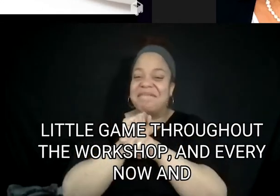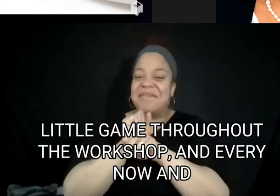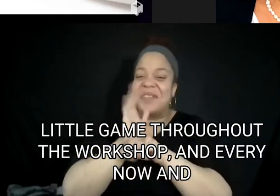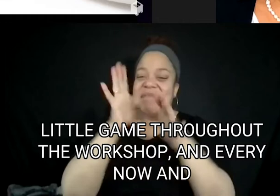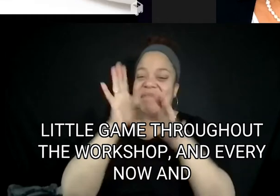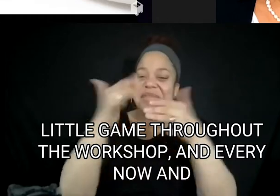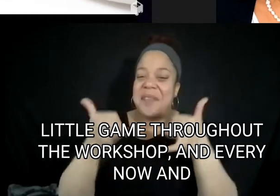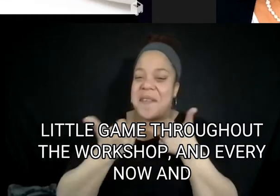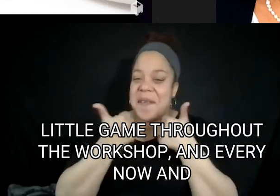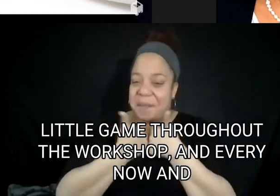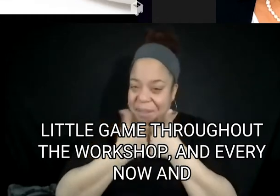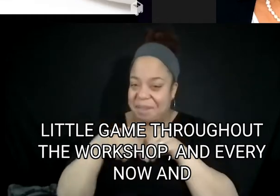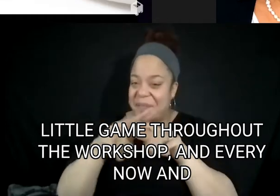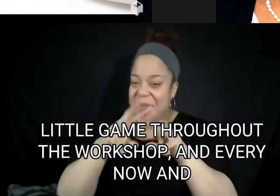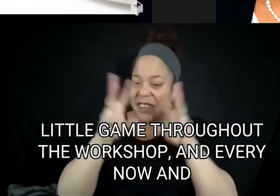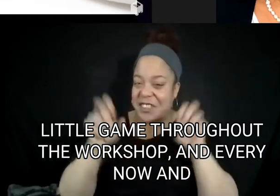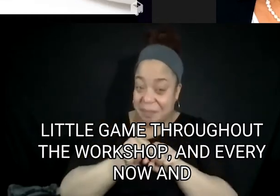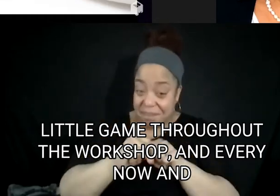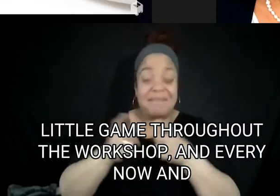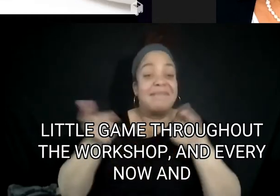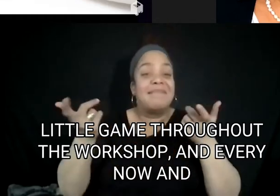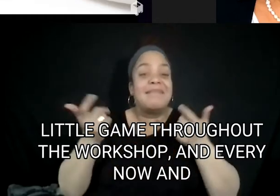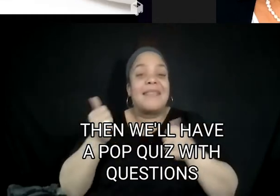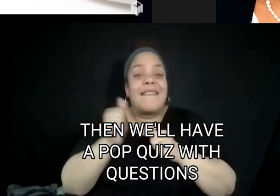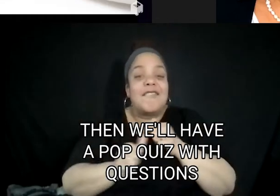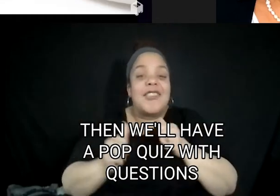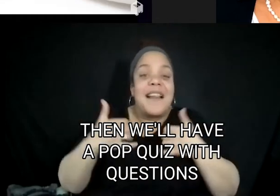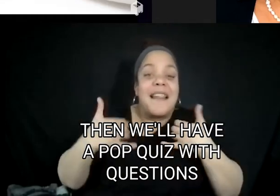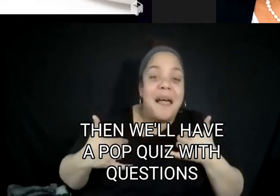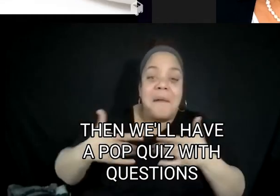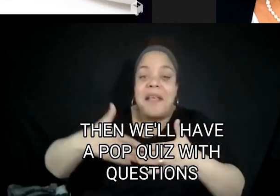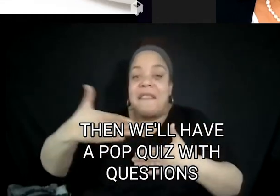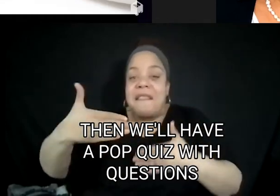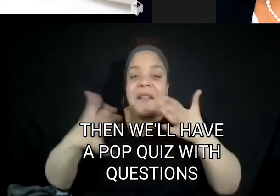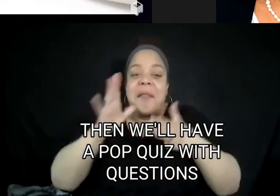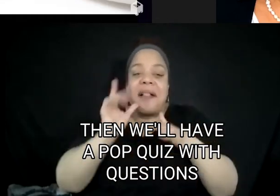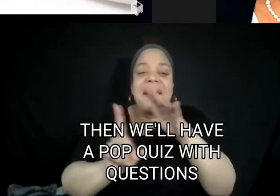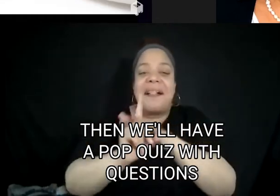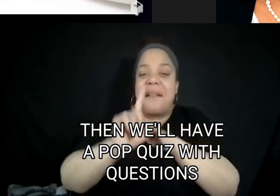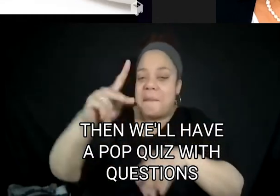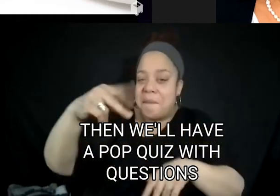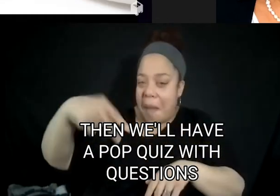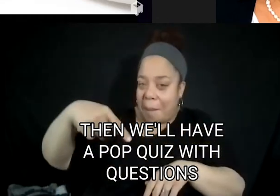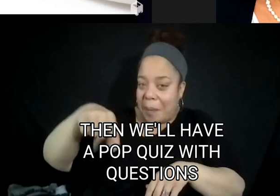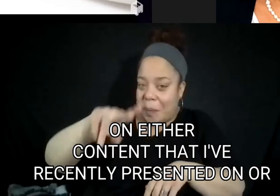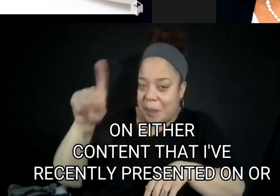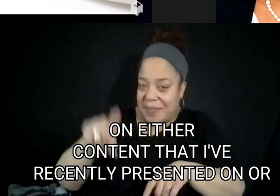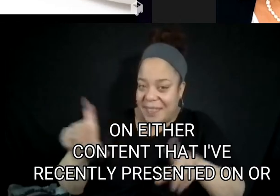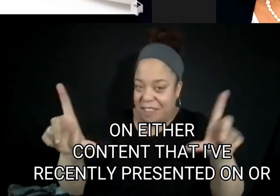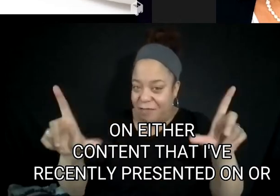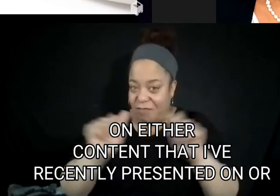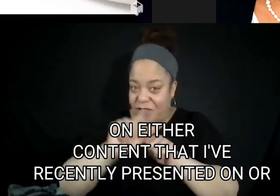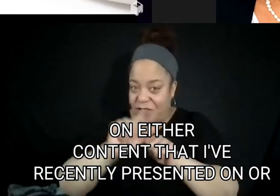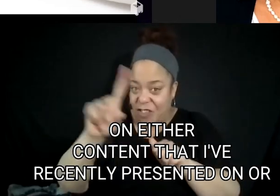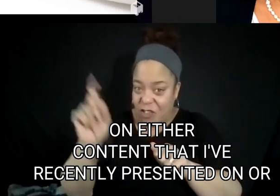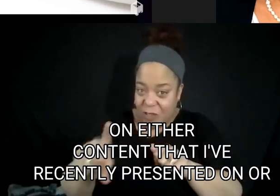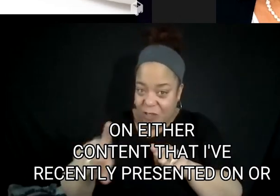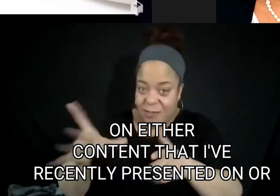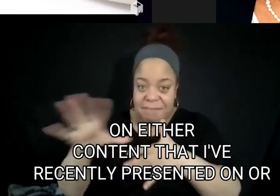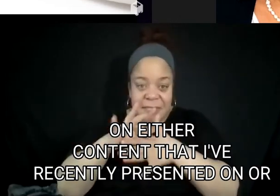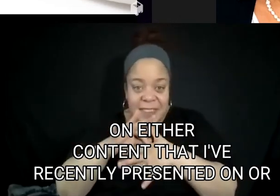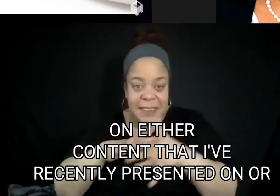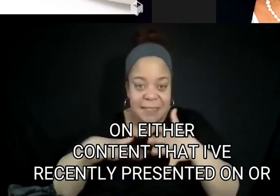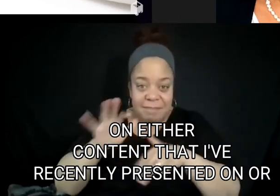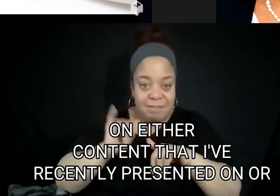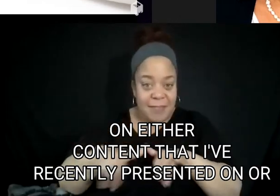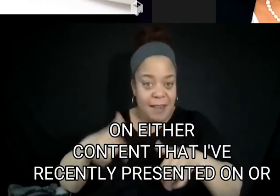with questions on either content that I've recently presented on or content that I'm just curious to see if folks have an answer for from within